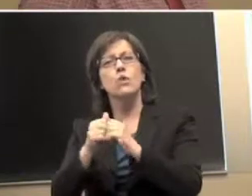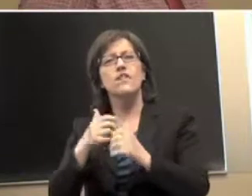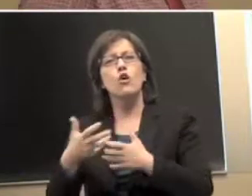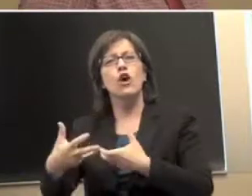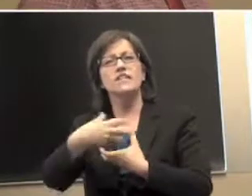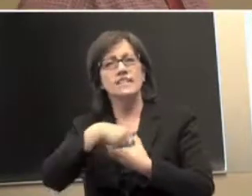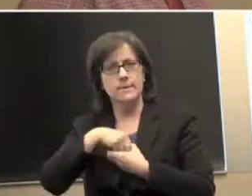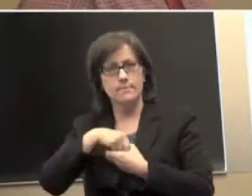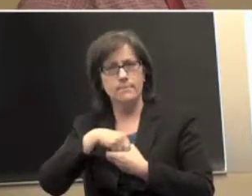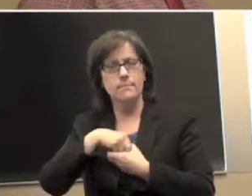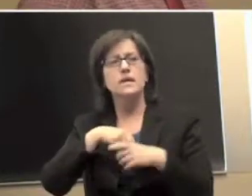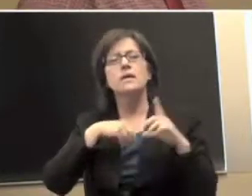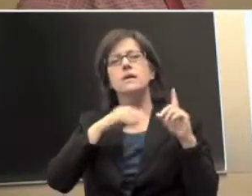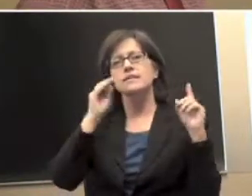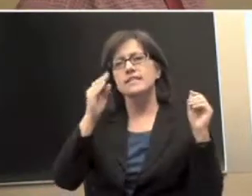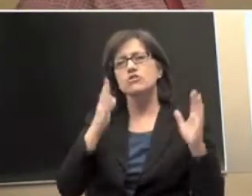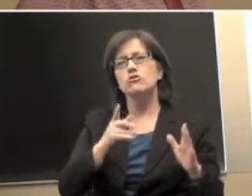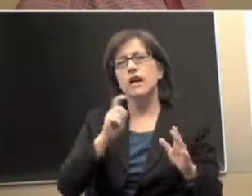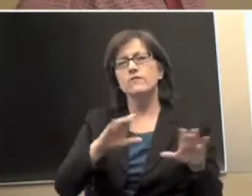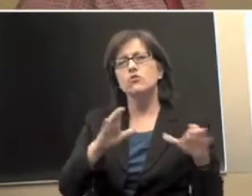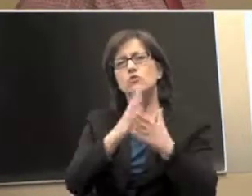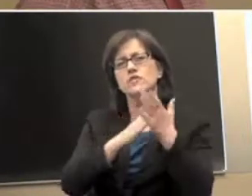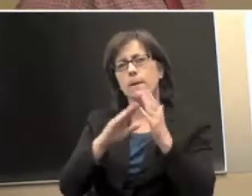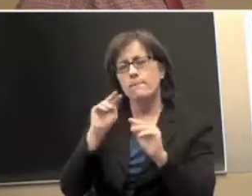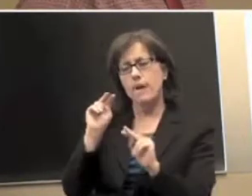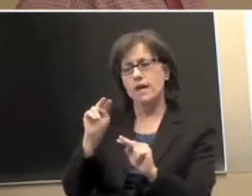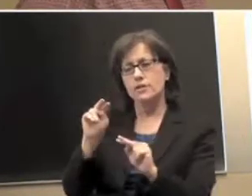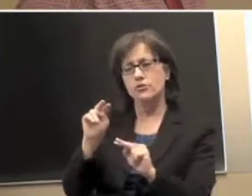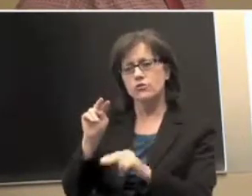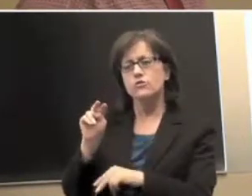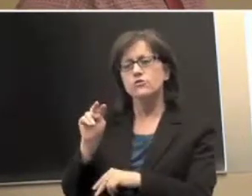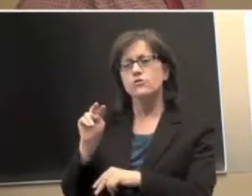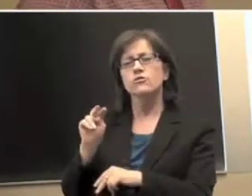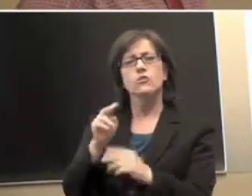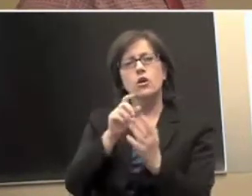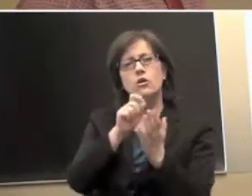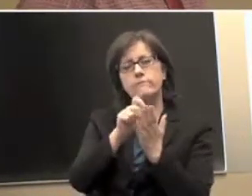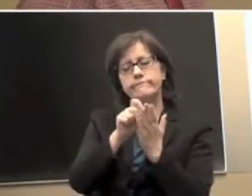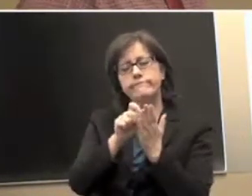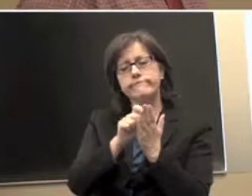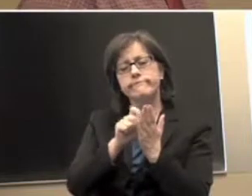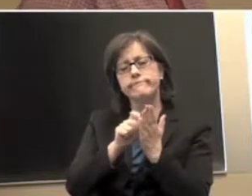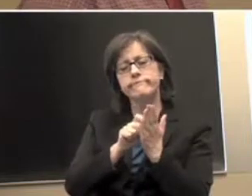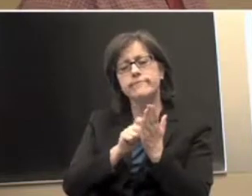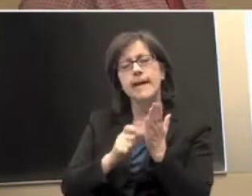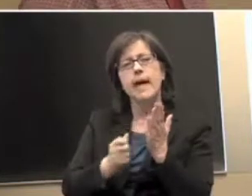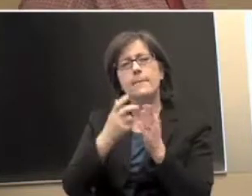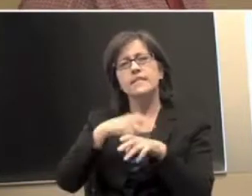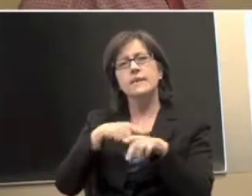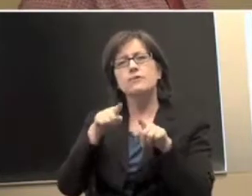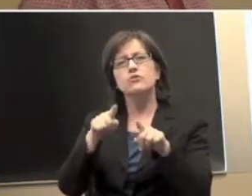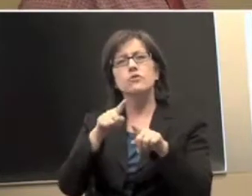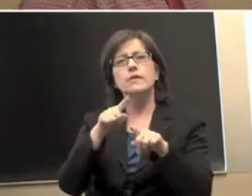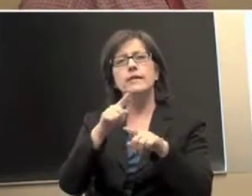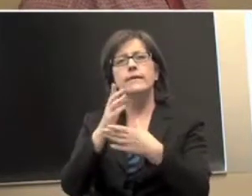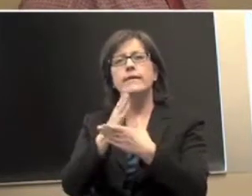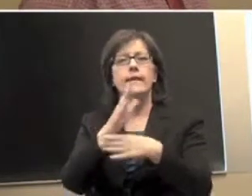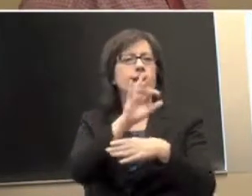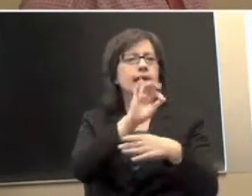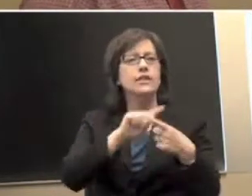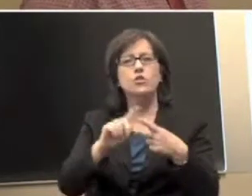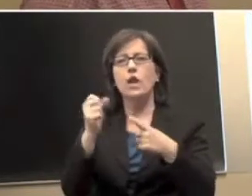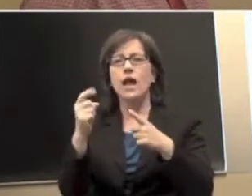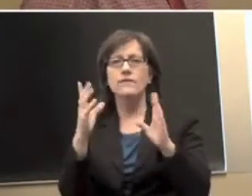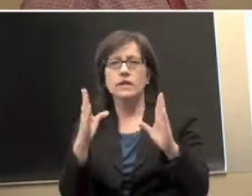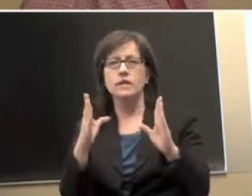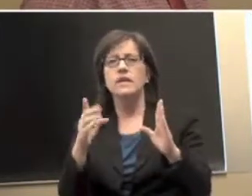So the teacher would need to do some monitoring to say, this is how many times during, the 9 to 11 time slot that he used